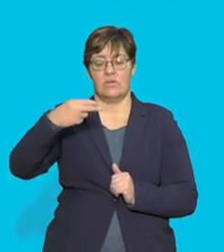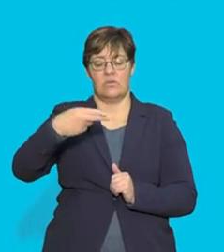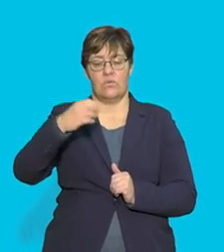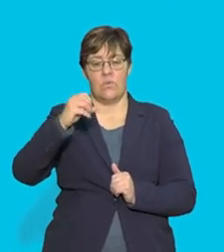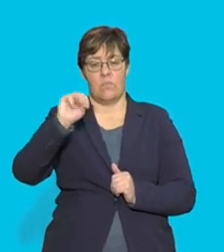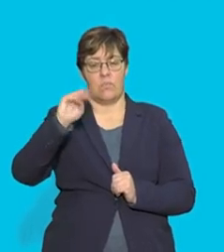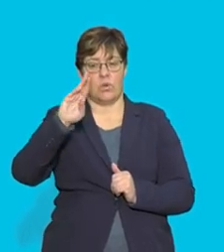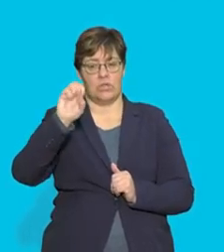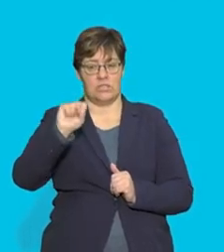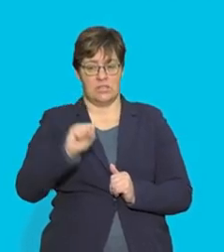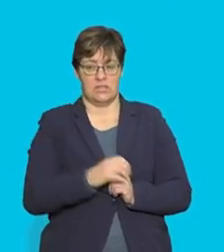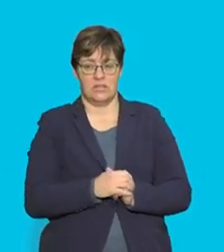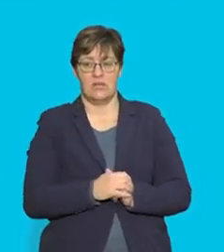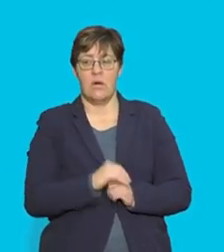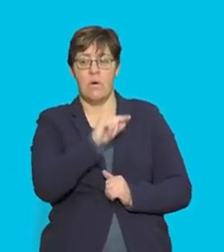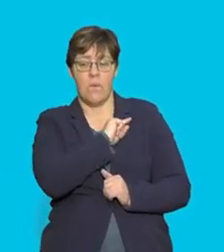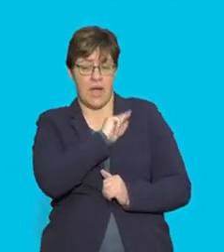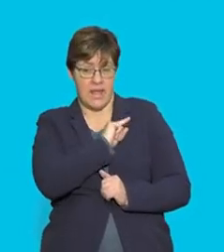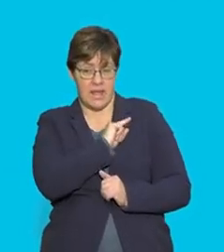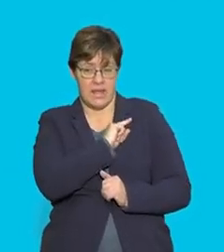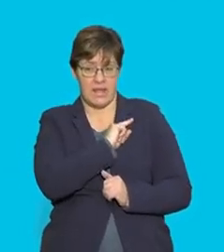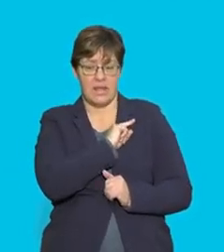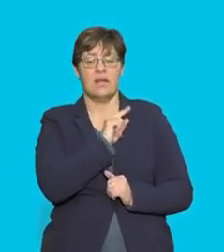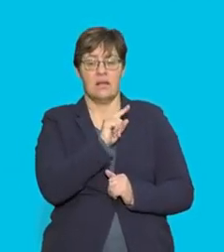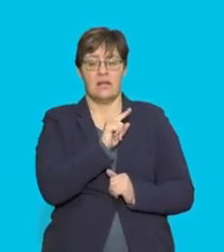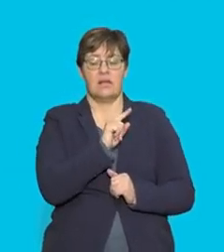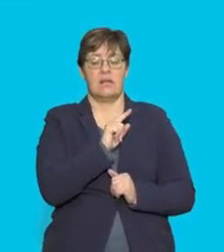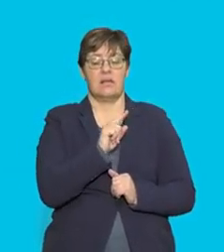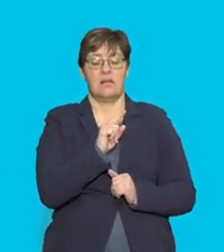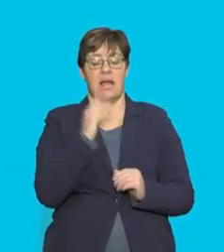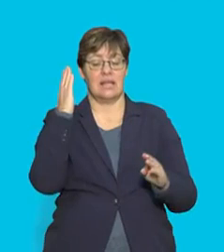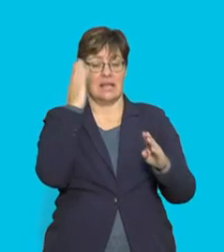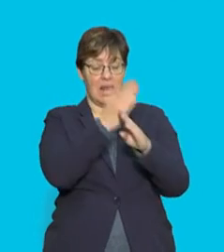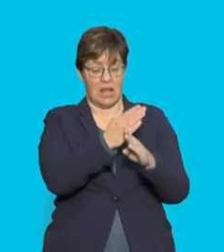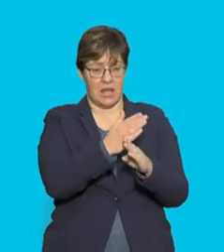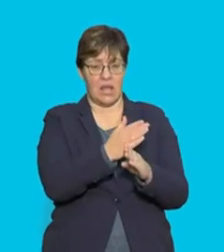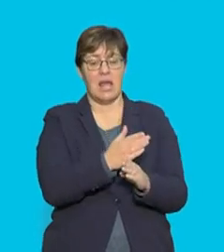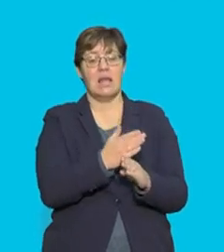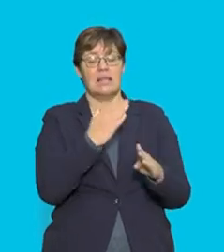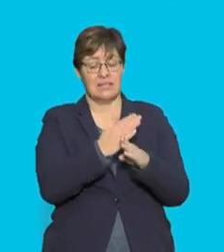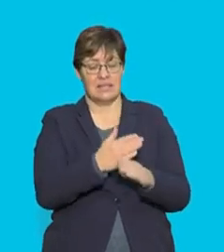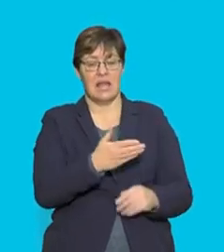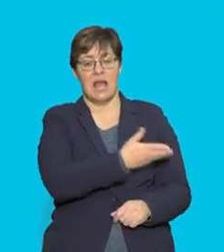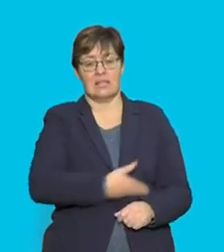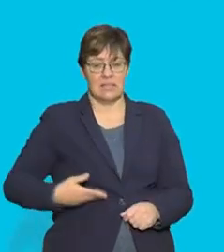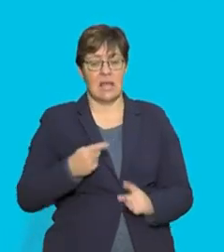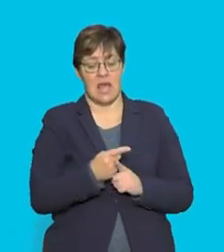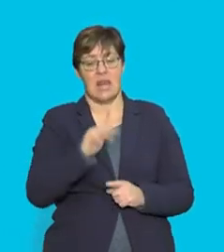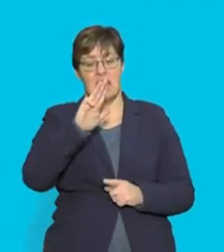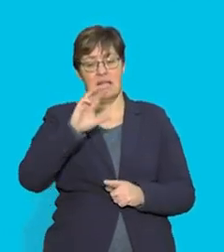is a rhombus, right? And the reason for that will be the diagonals bisect at